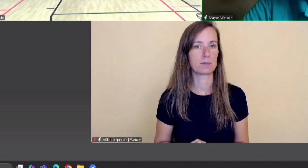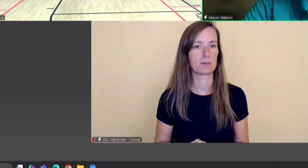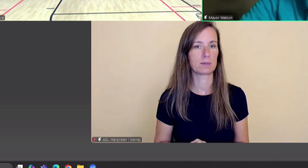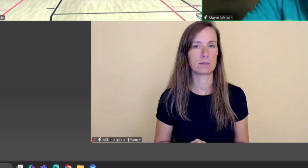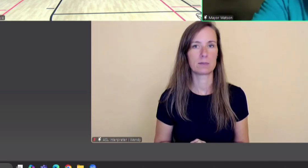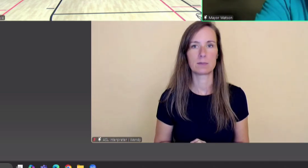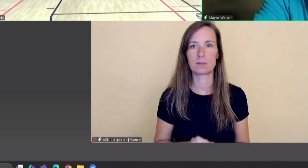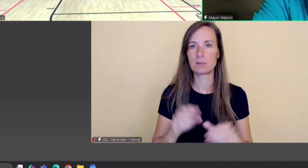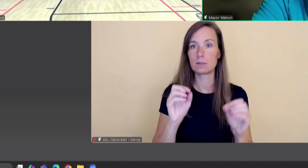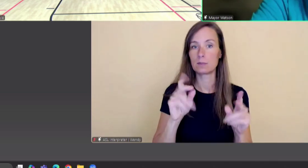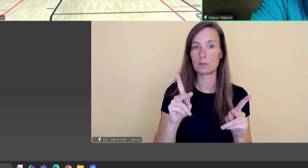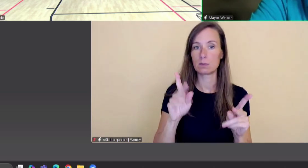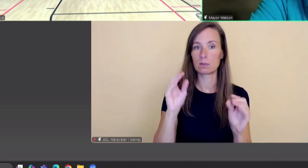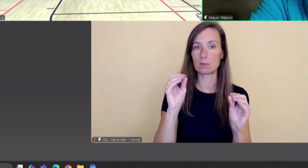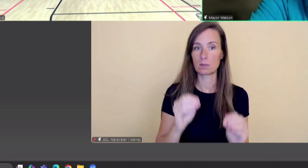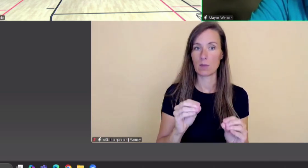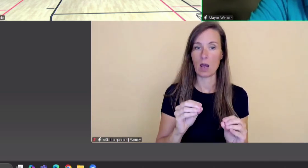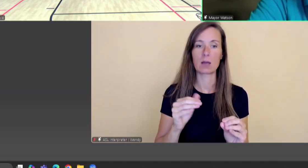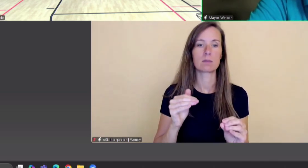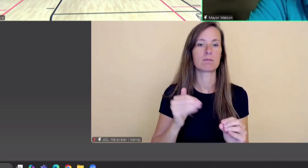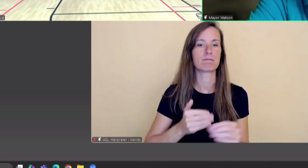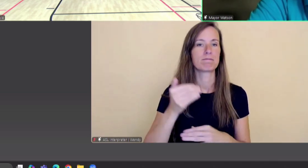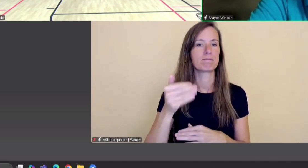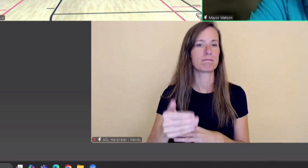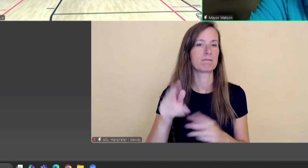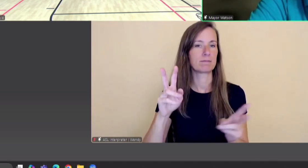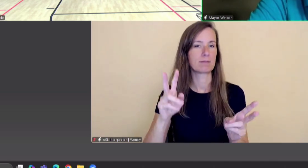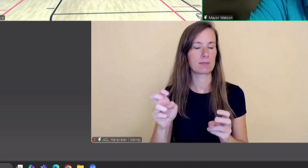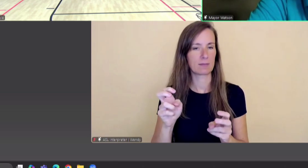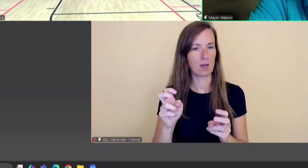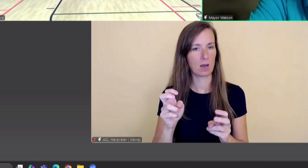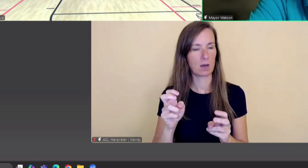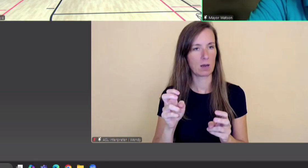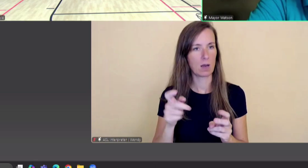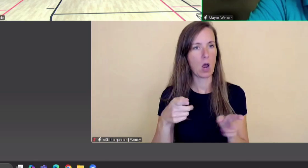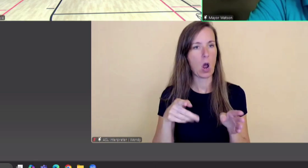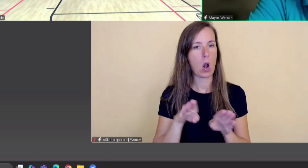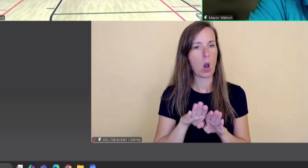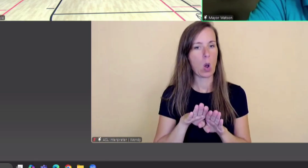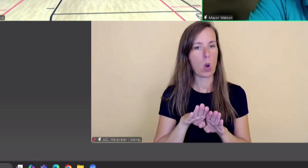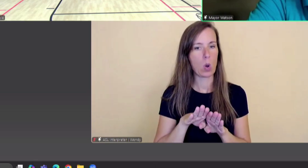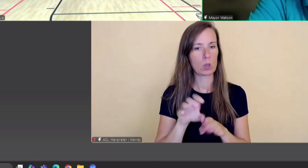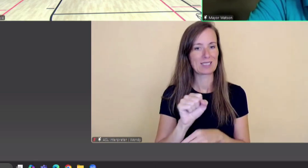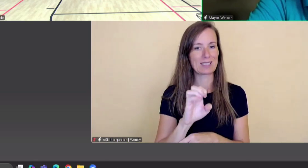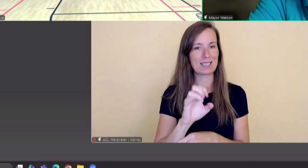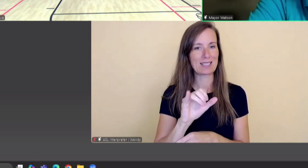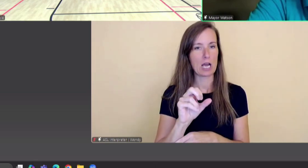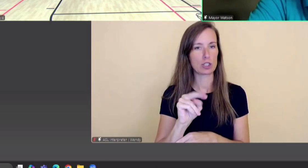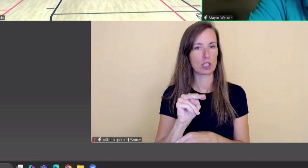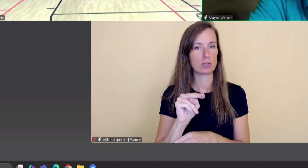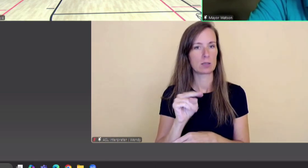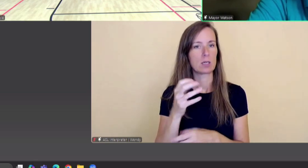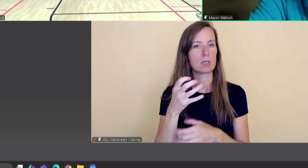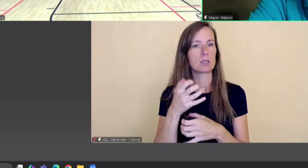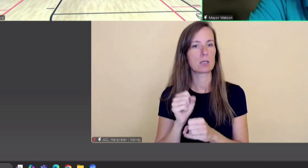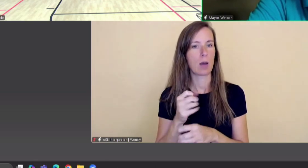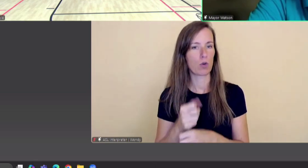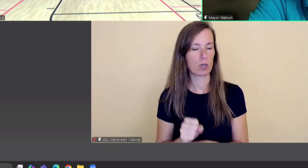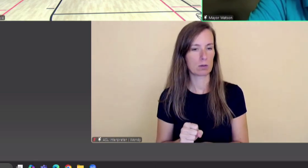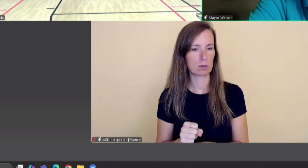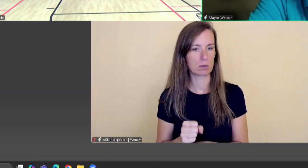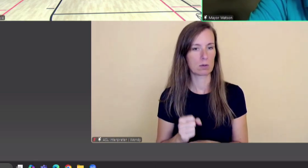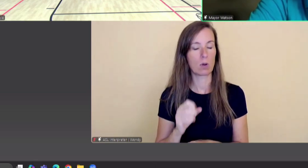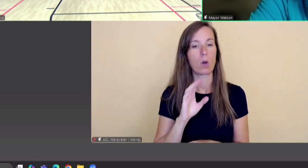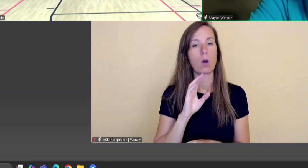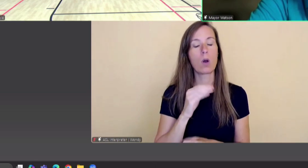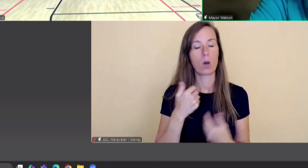All right, hearing none, we'll move on to the next item, which is the closed session summary. Hey, Mayor? There have been 2 closed sessions of the